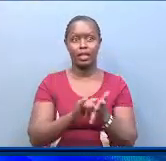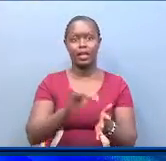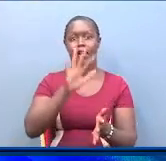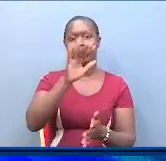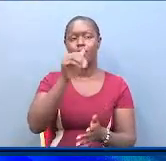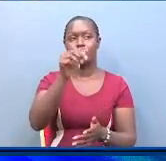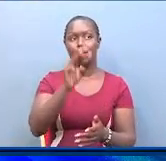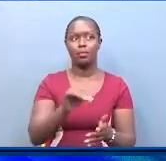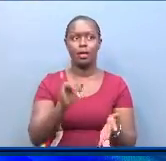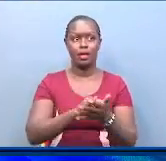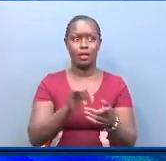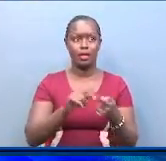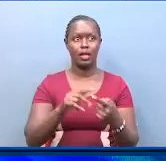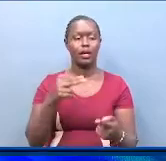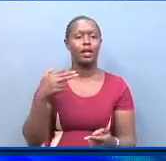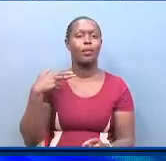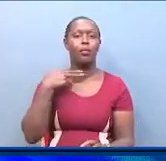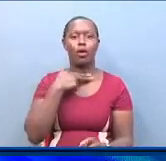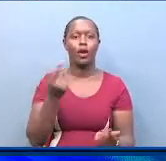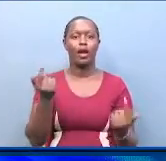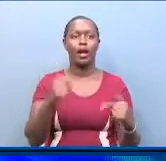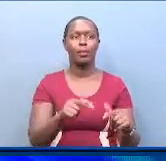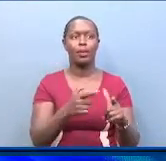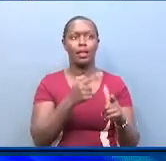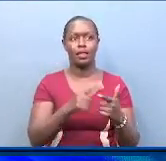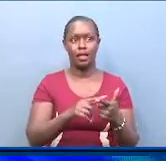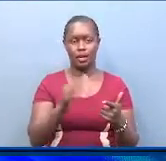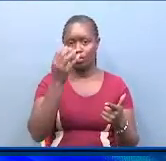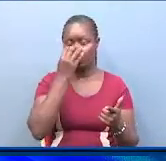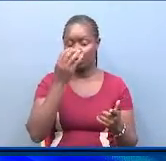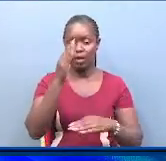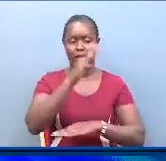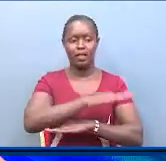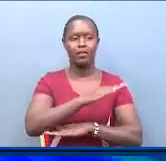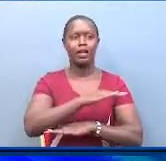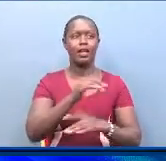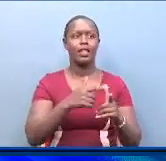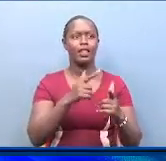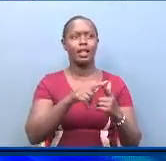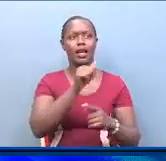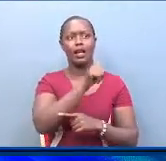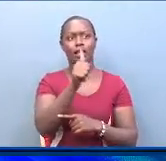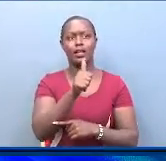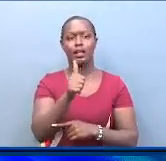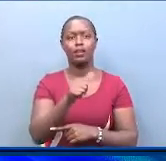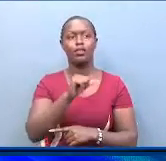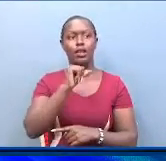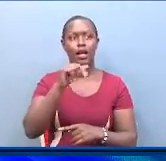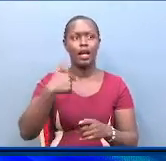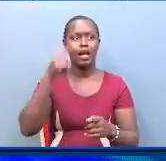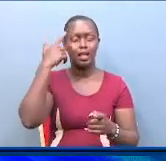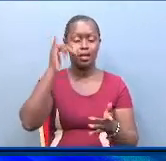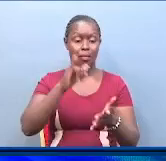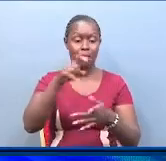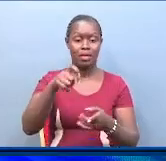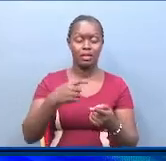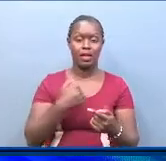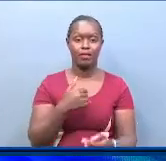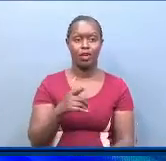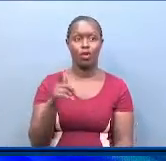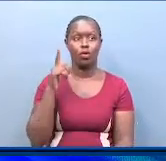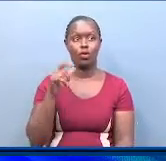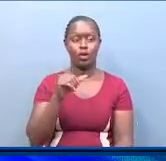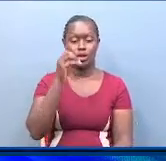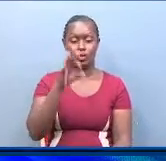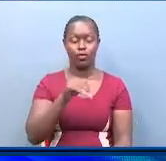5 o'clock, it is Maure appearing. Then it's only William Ruto in the evening. Then the others, I think there should be a law that if you